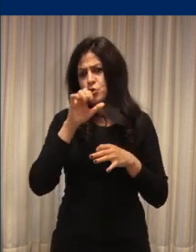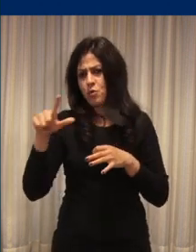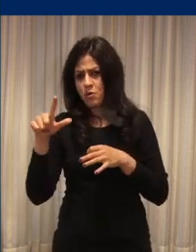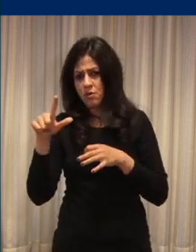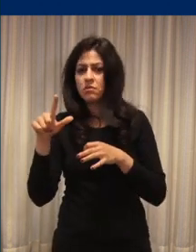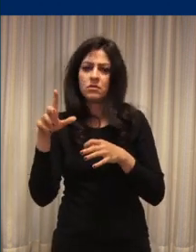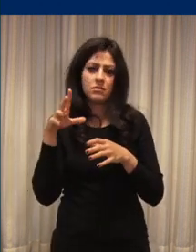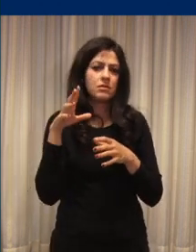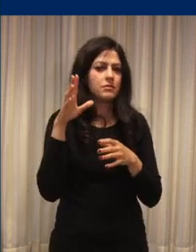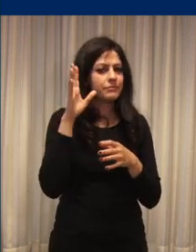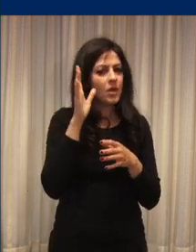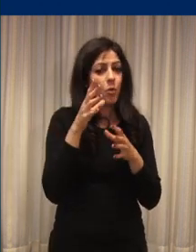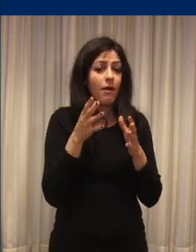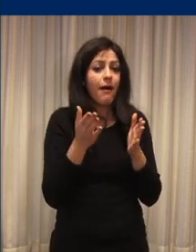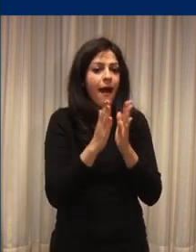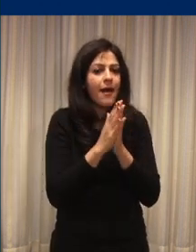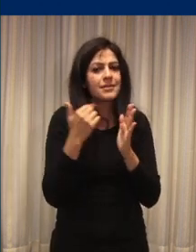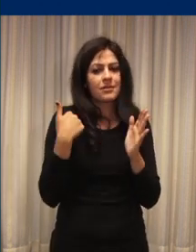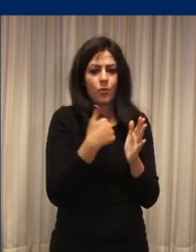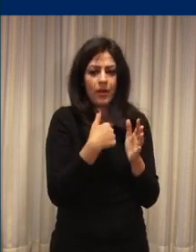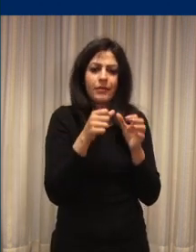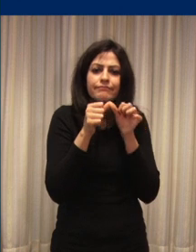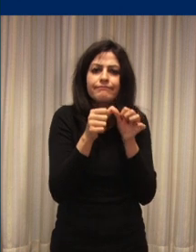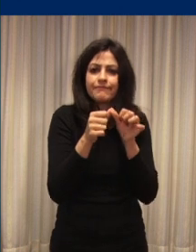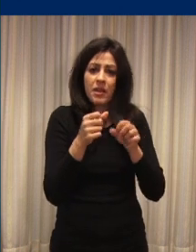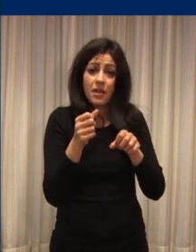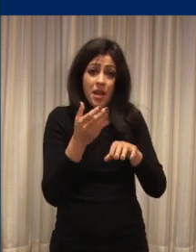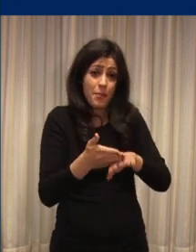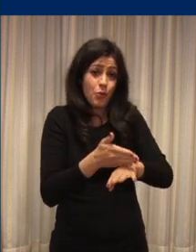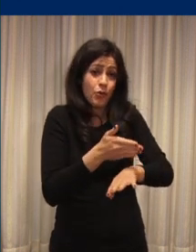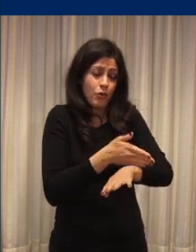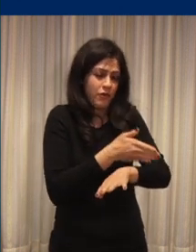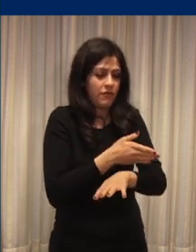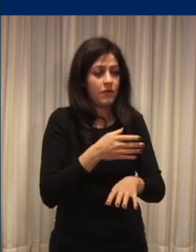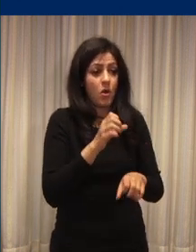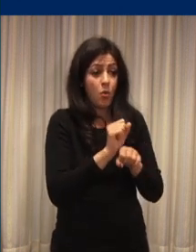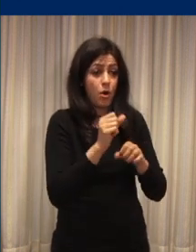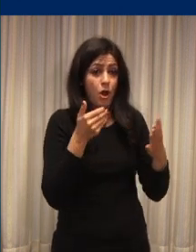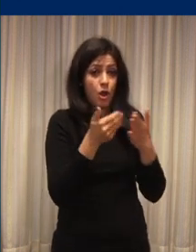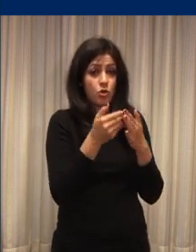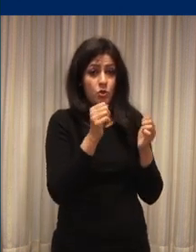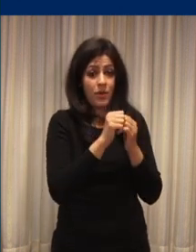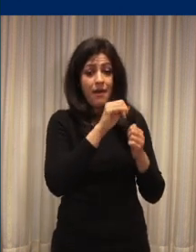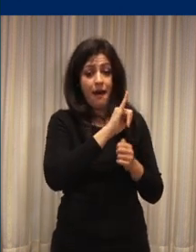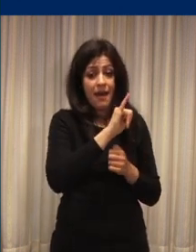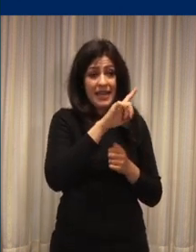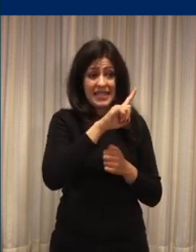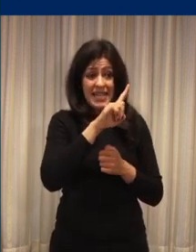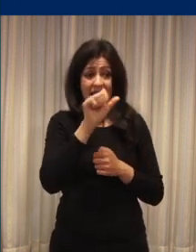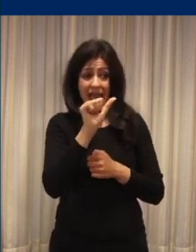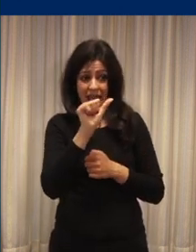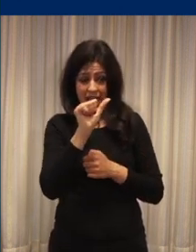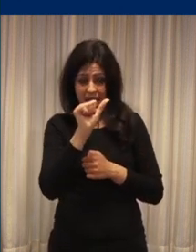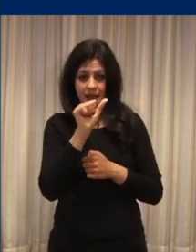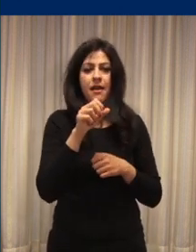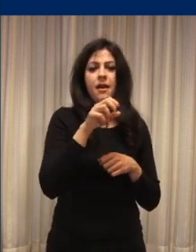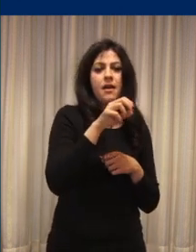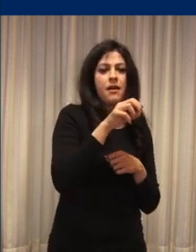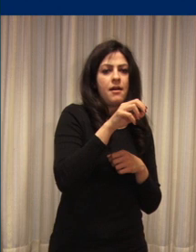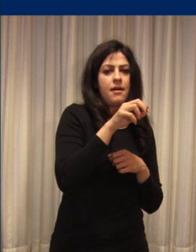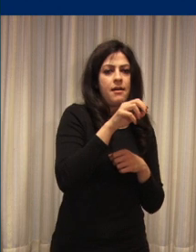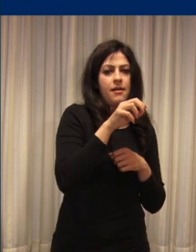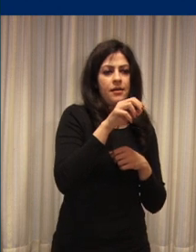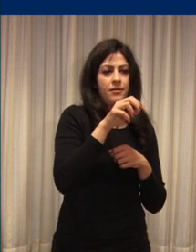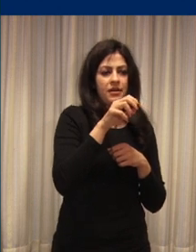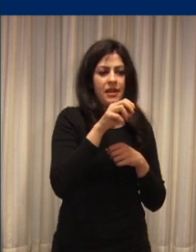that we continue to work and improve. We need to work very closely with our IDA, our Industrial Development Agency, in